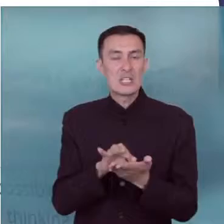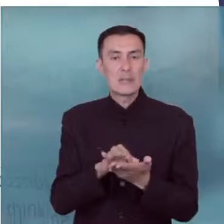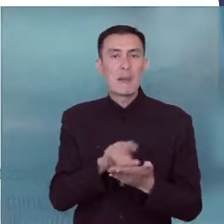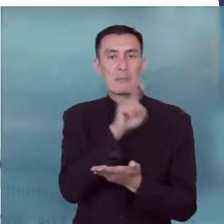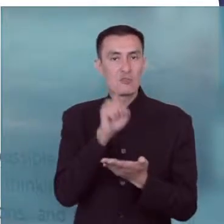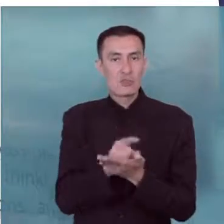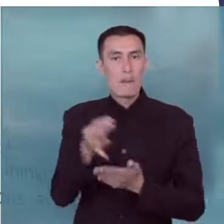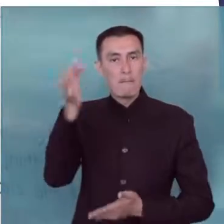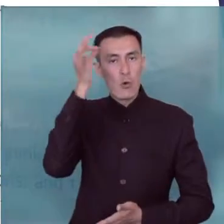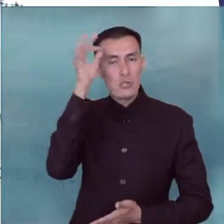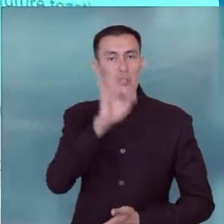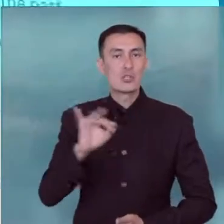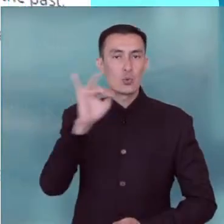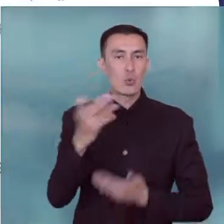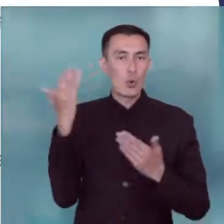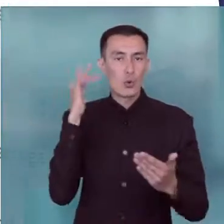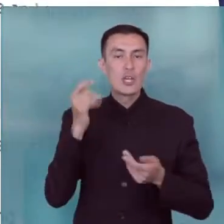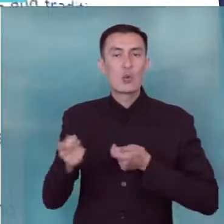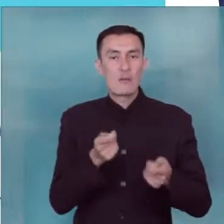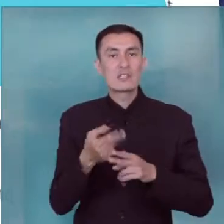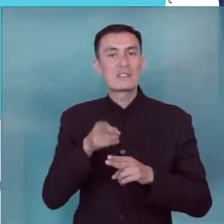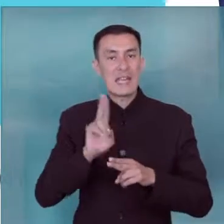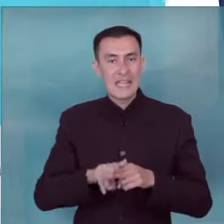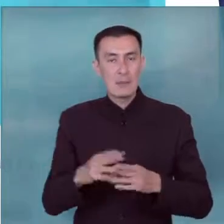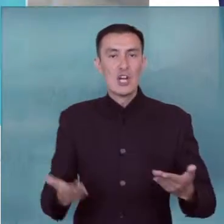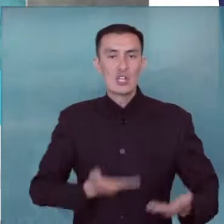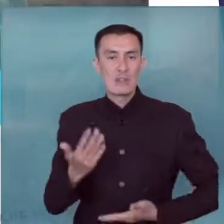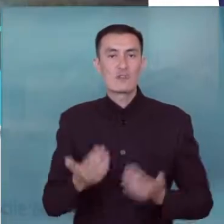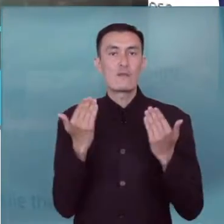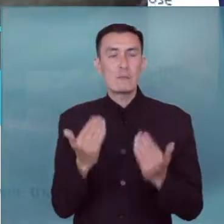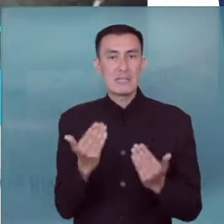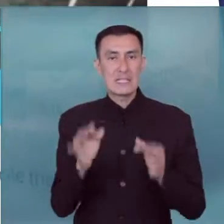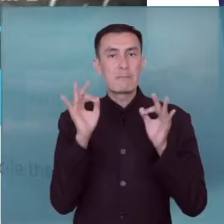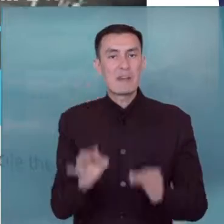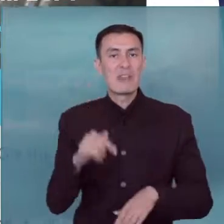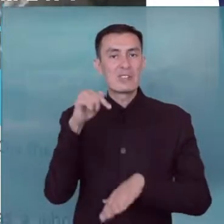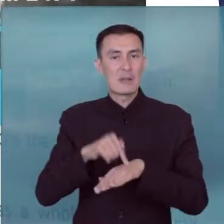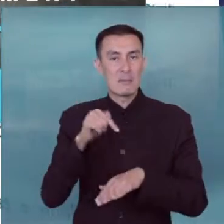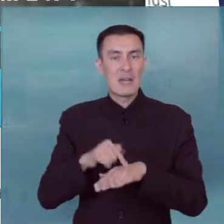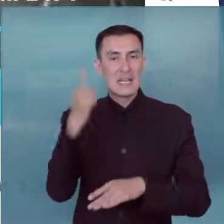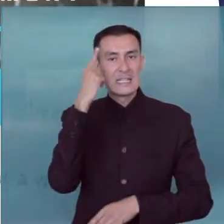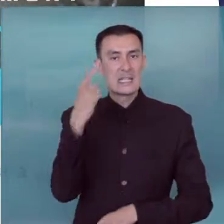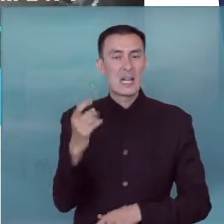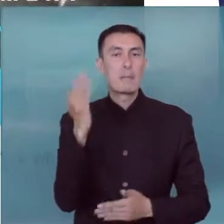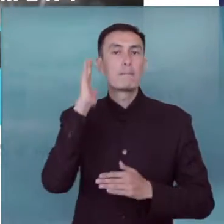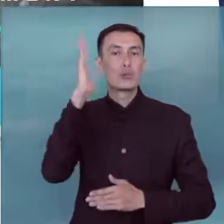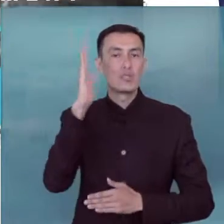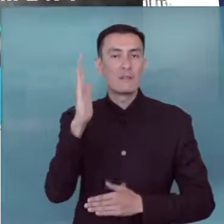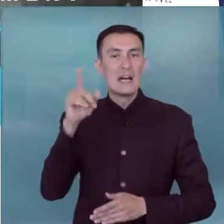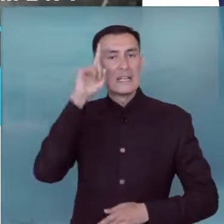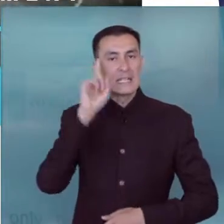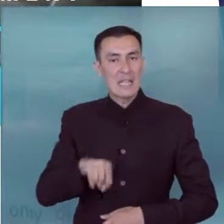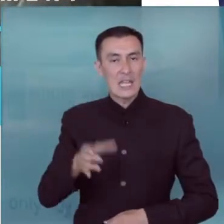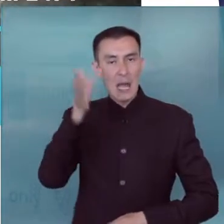allows us to see clearly and to perceive everything that happens in the world, to be ready for change, and to be able to learn from the experience